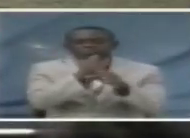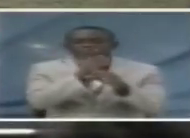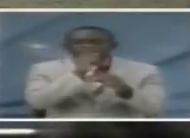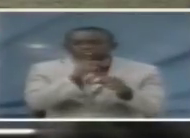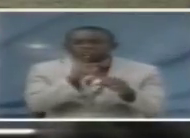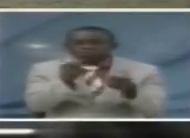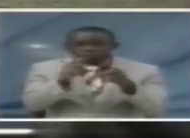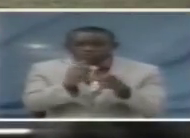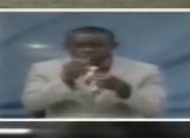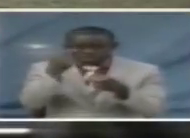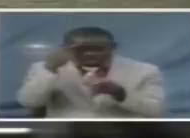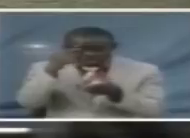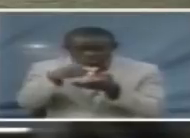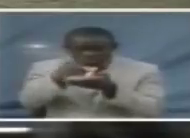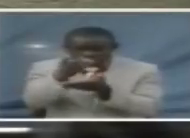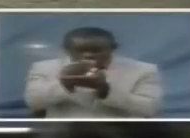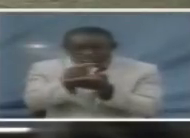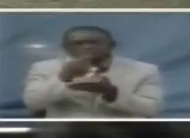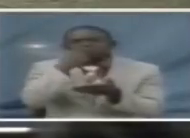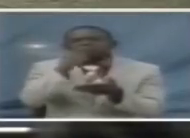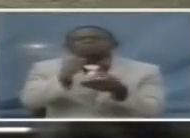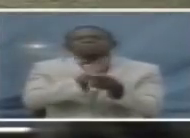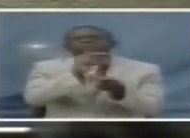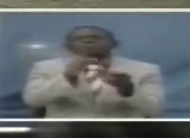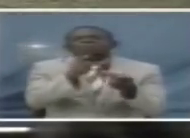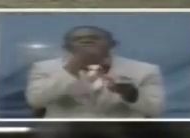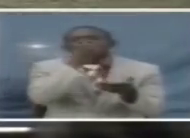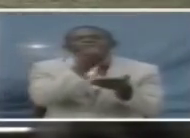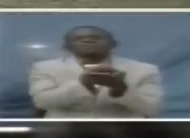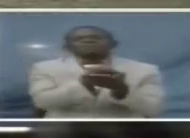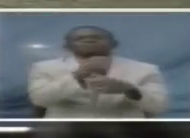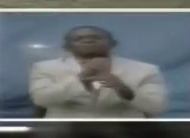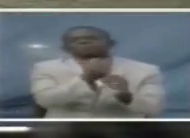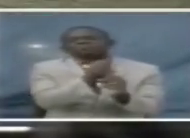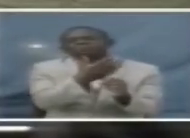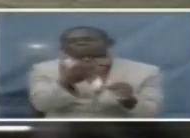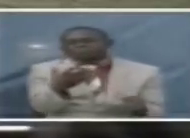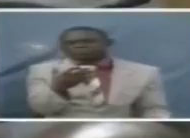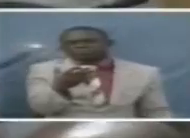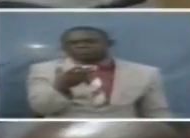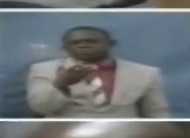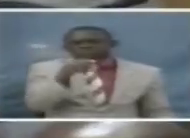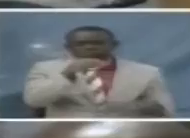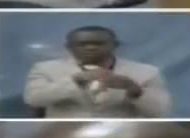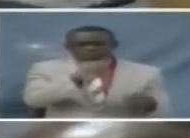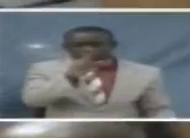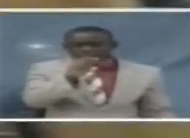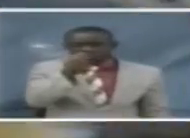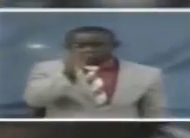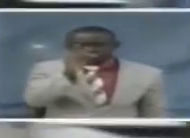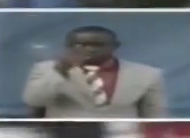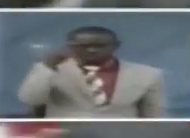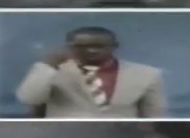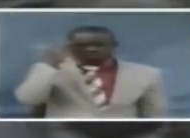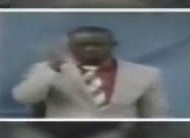to ensure efficiency and attainment of value for money. In this regard, government will in